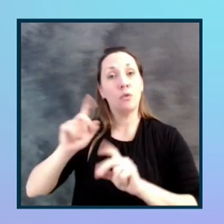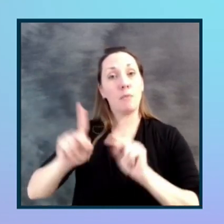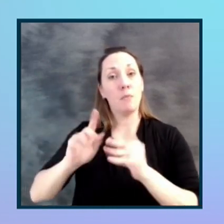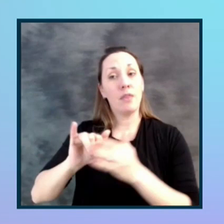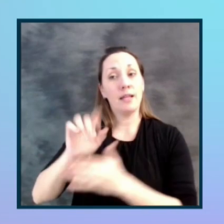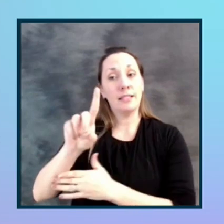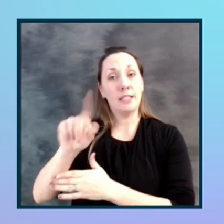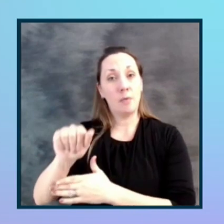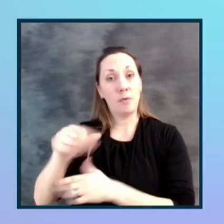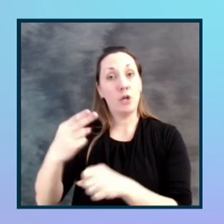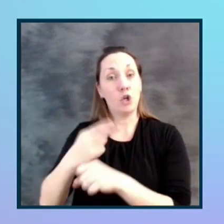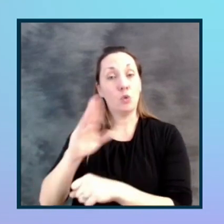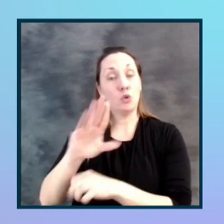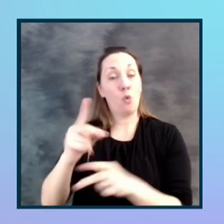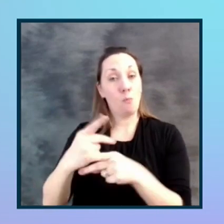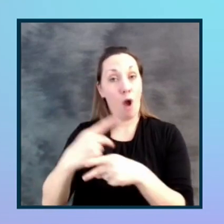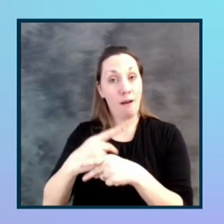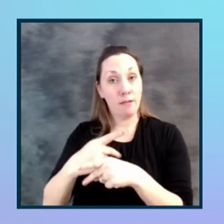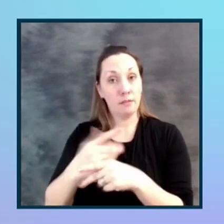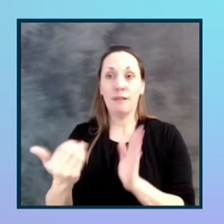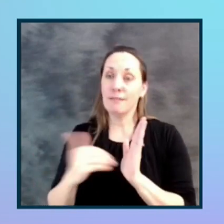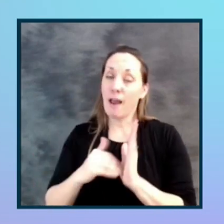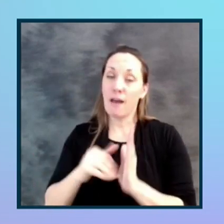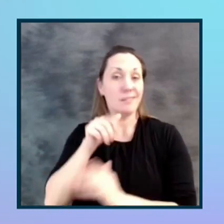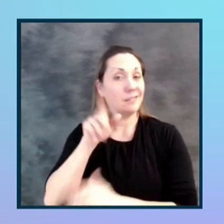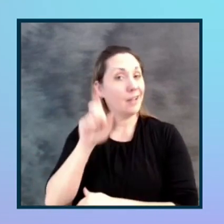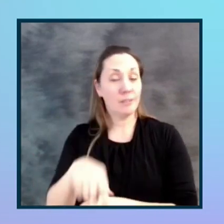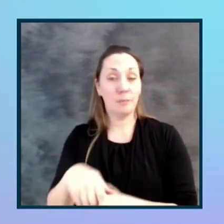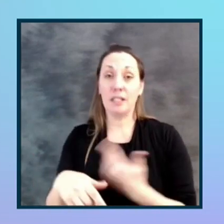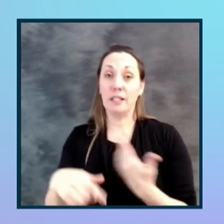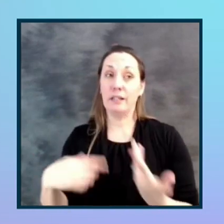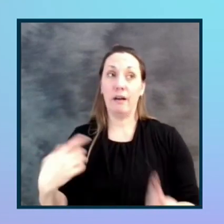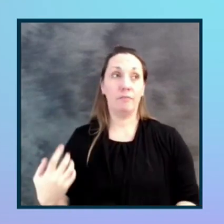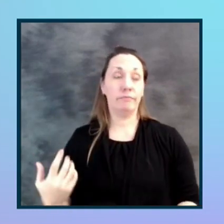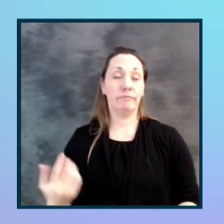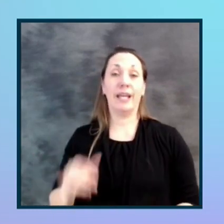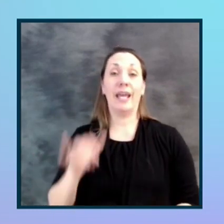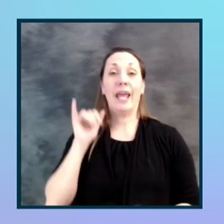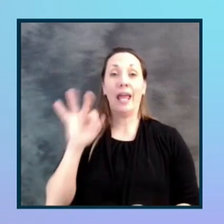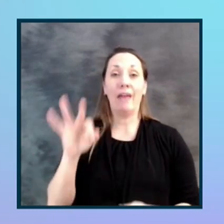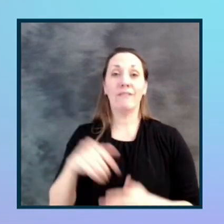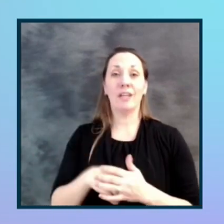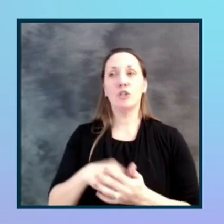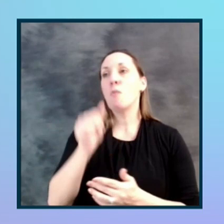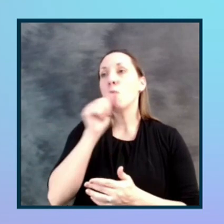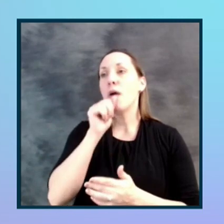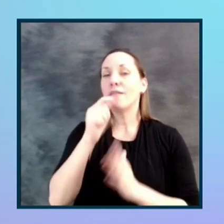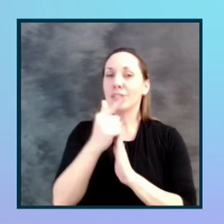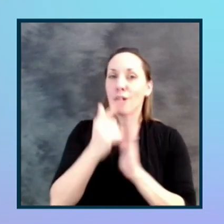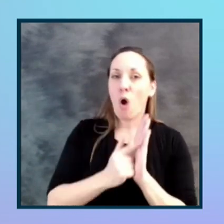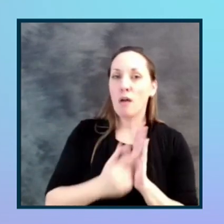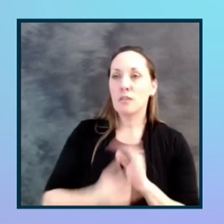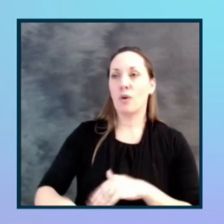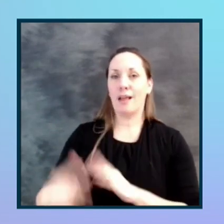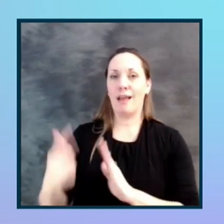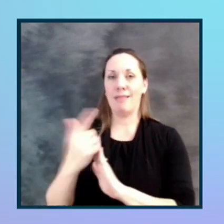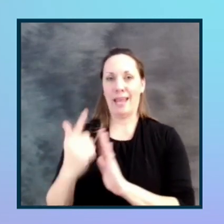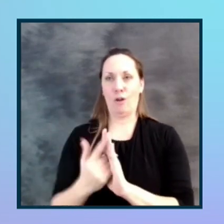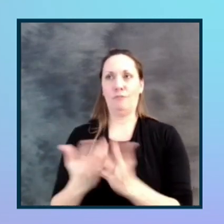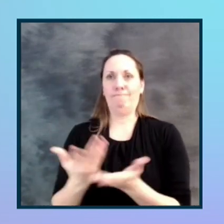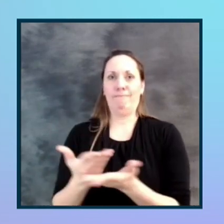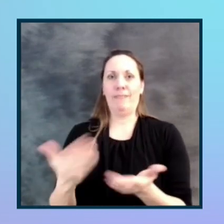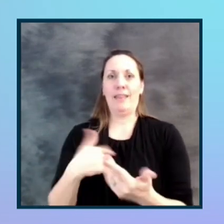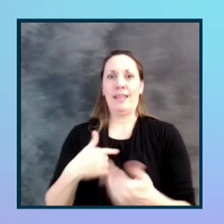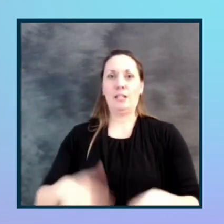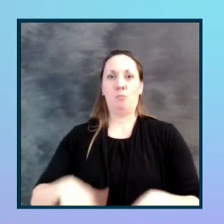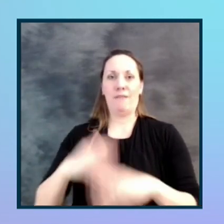product. As I said, it doesn't have to be, if there are privacy laws or legal laws that's preventing you from